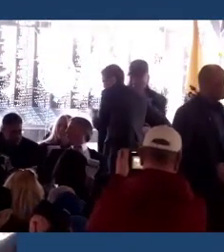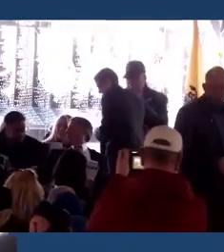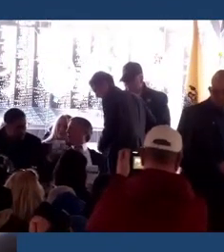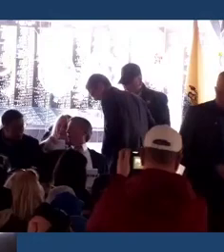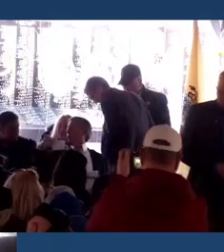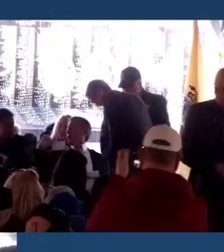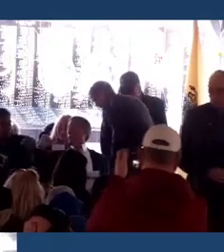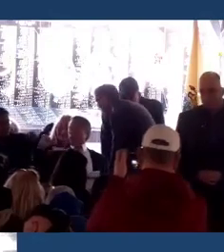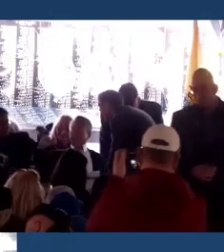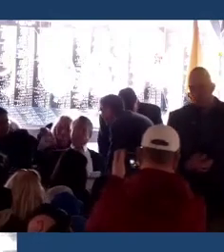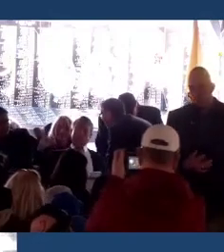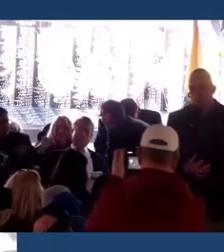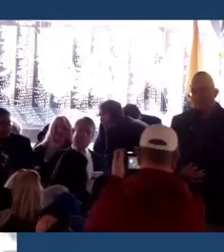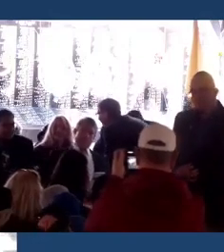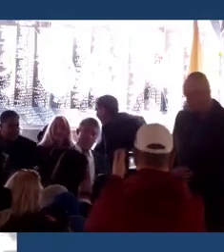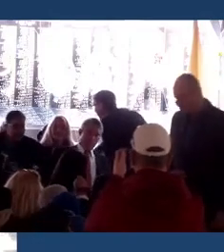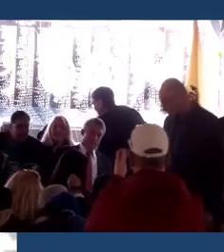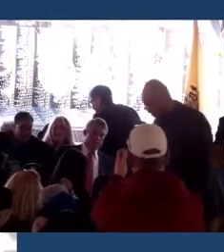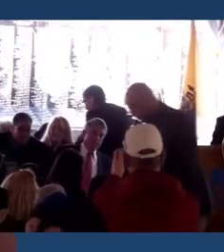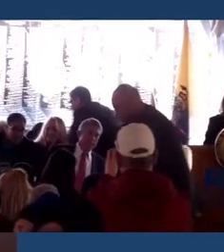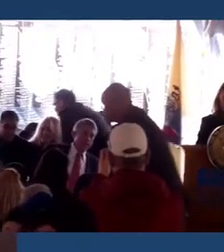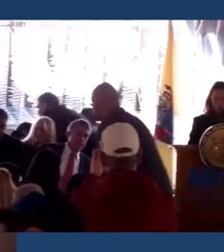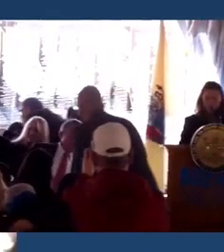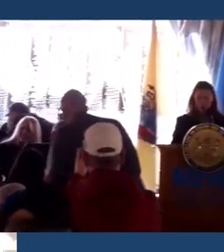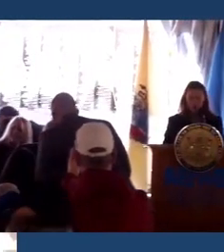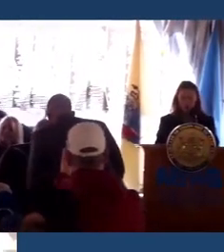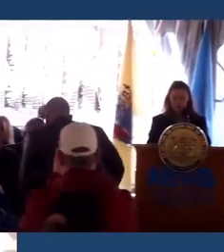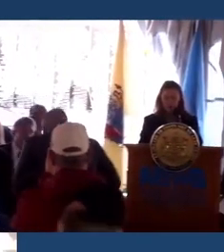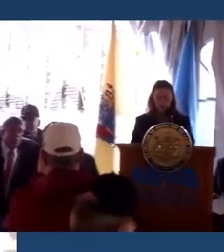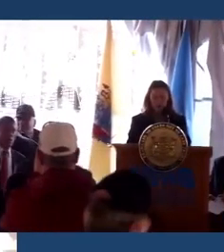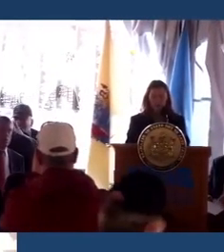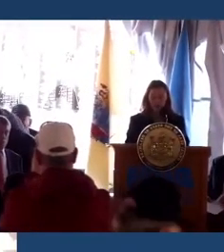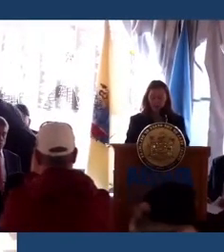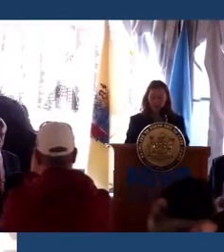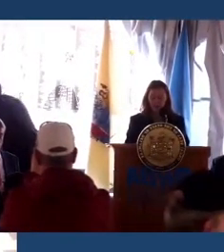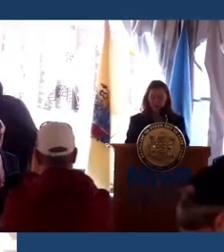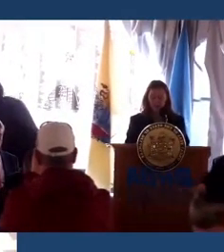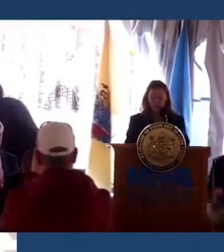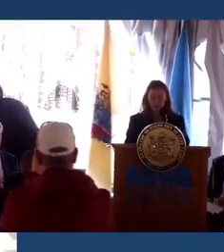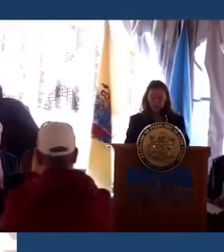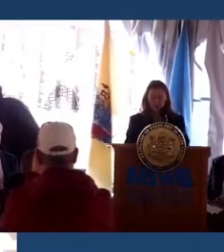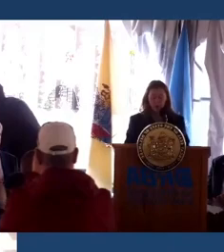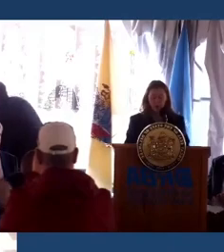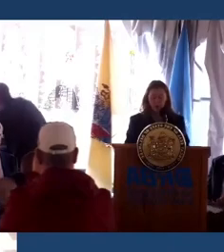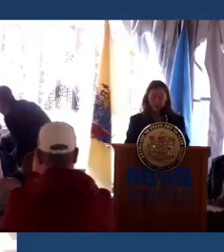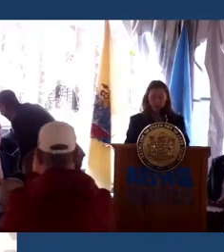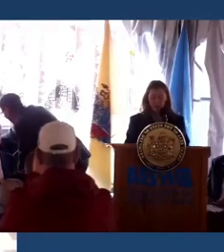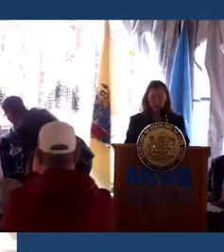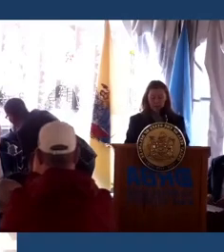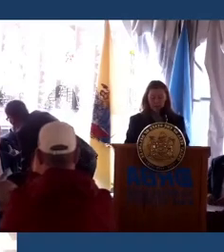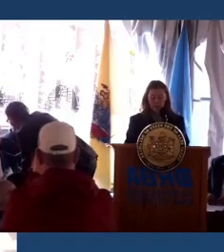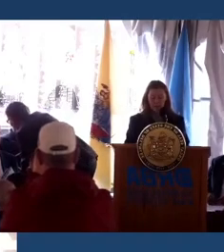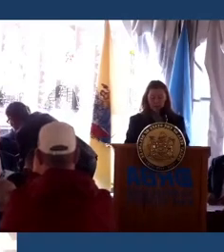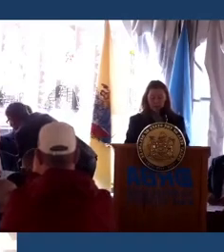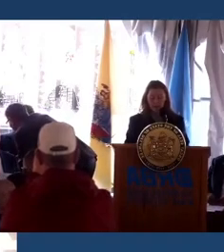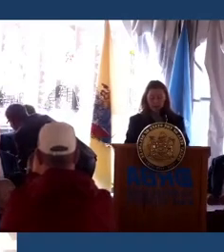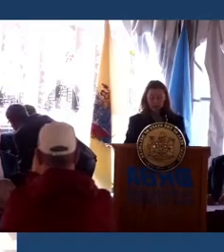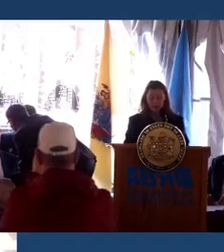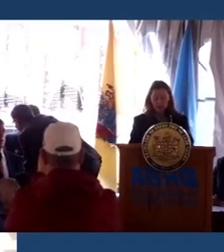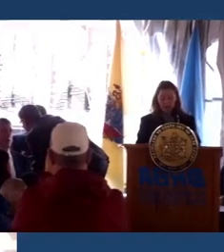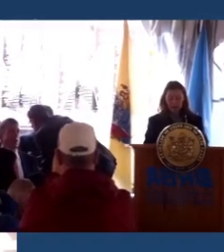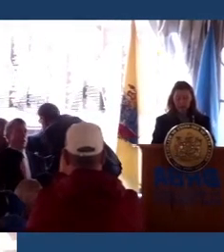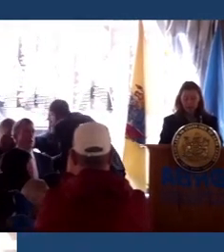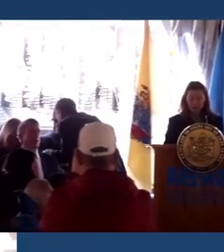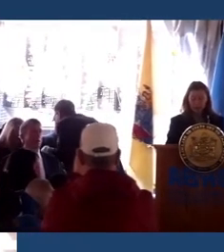ceremony. Veterans Day is set aside to honor our service members and veterans, to remember the sacrifices they have